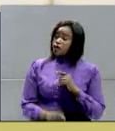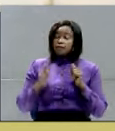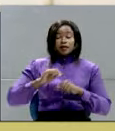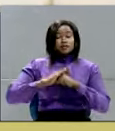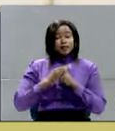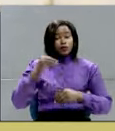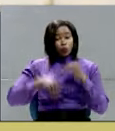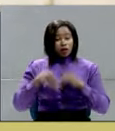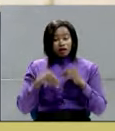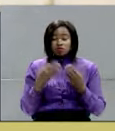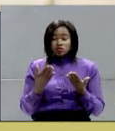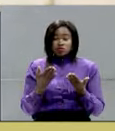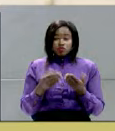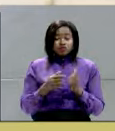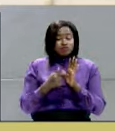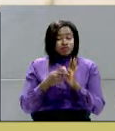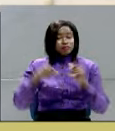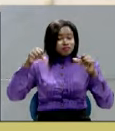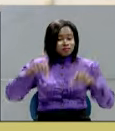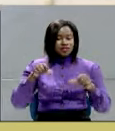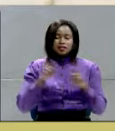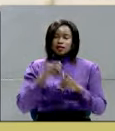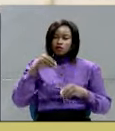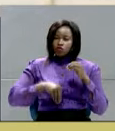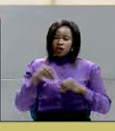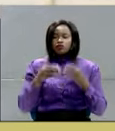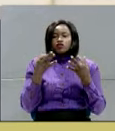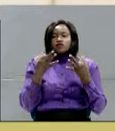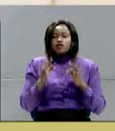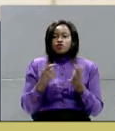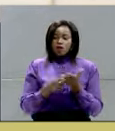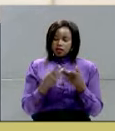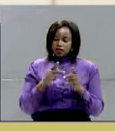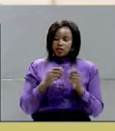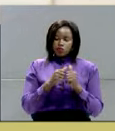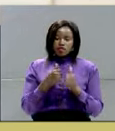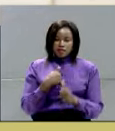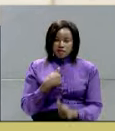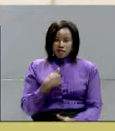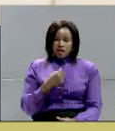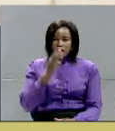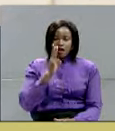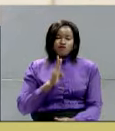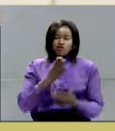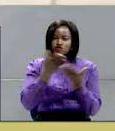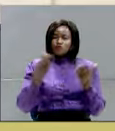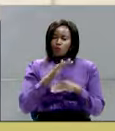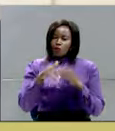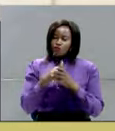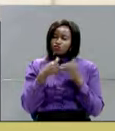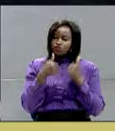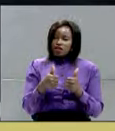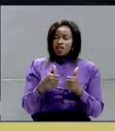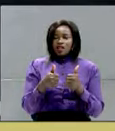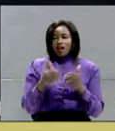that a corrupt, free Uganda starts with me. I wish you well, Merry Christmas and Happy New